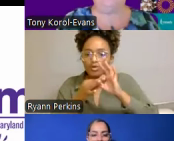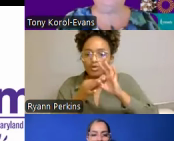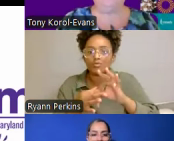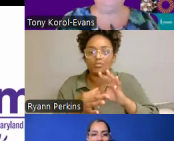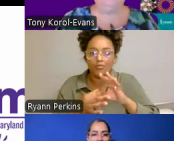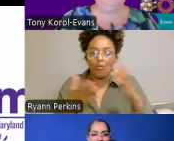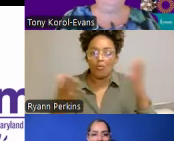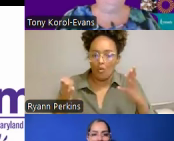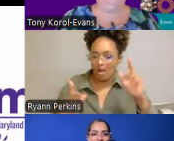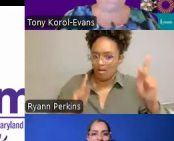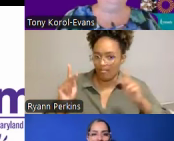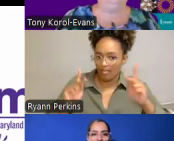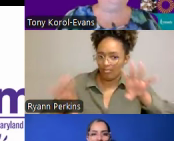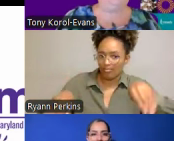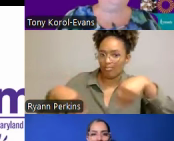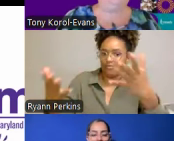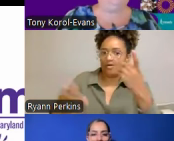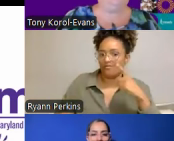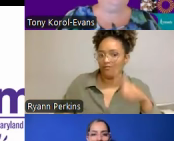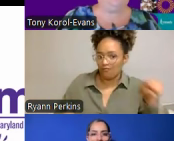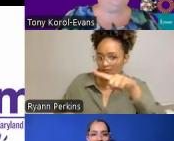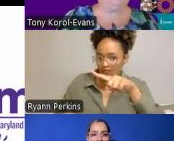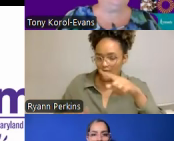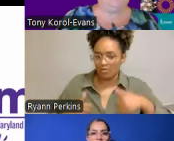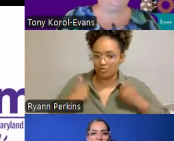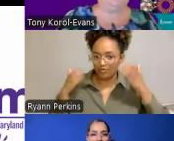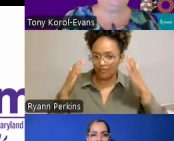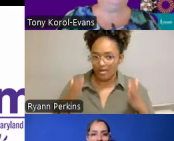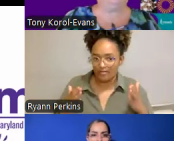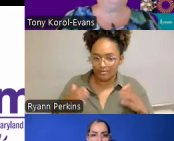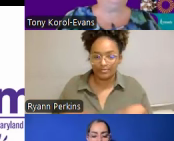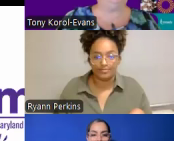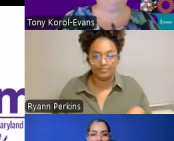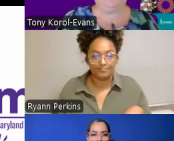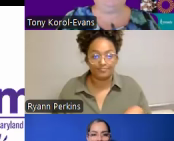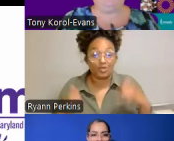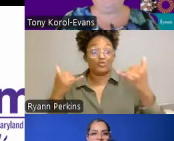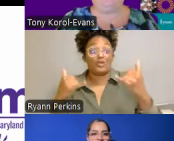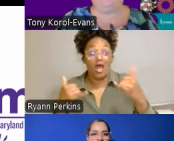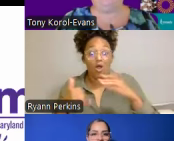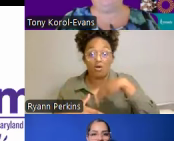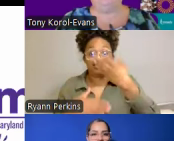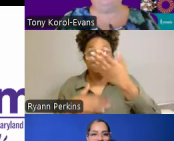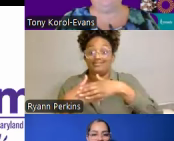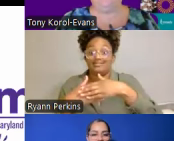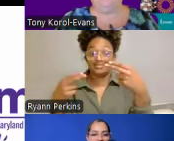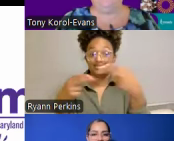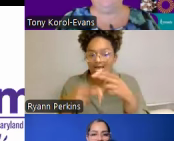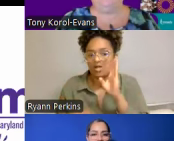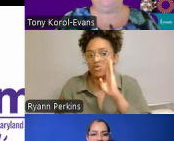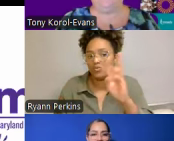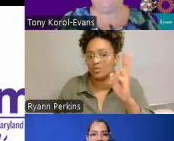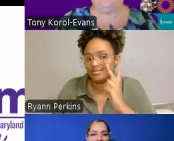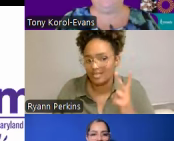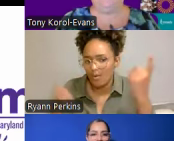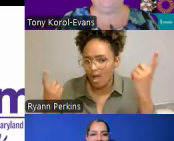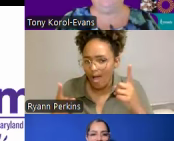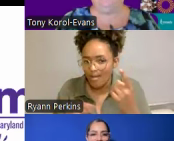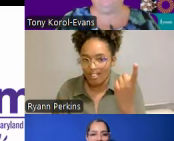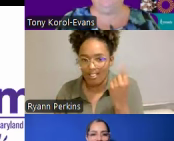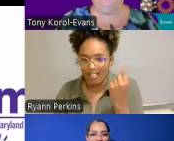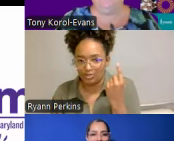right? Now go forward one more slide and you're going to see what happened last year. And Count Day is coming up this year. So